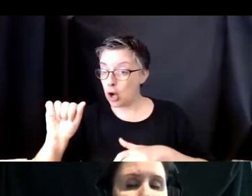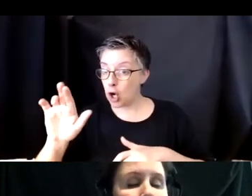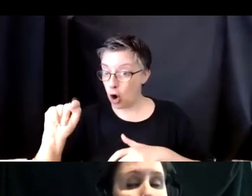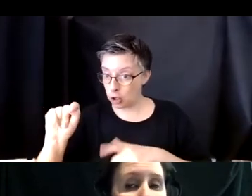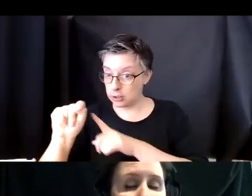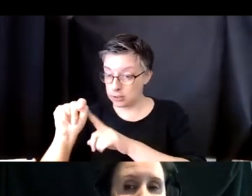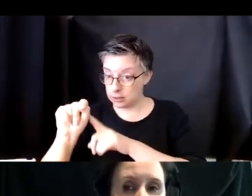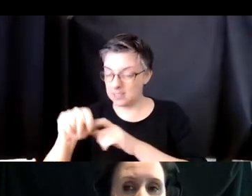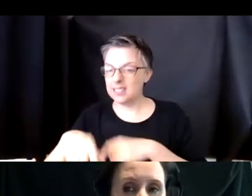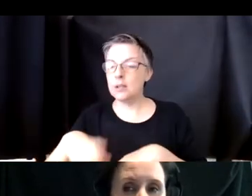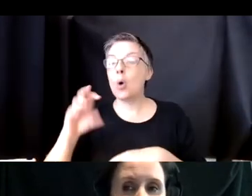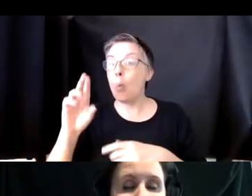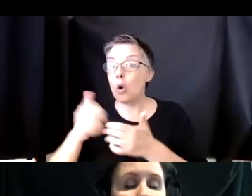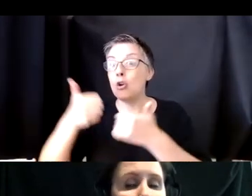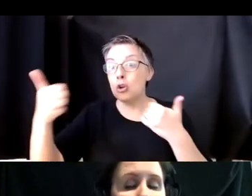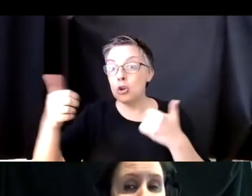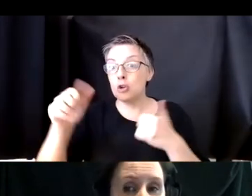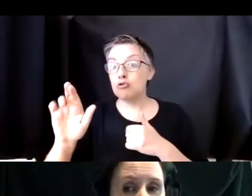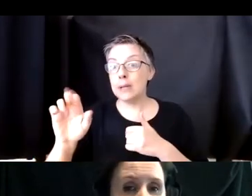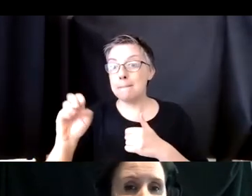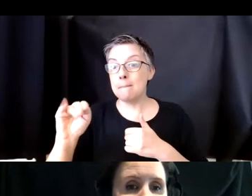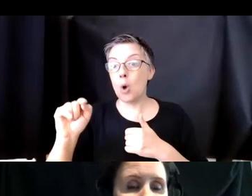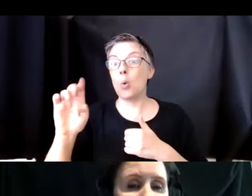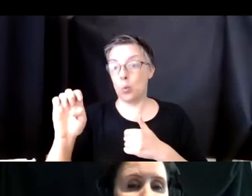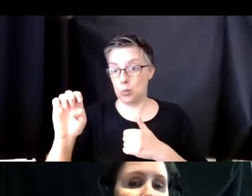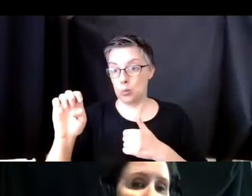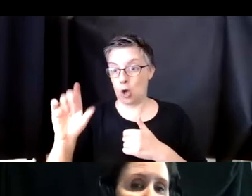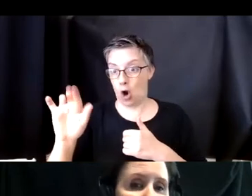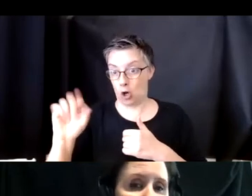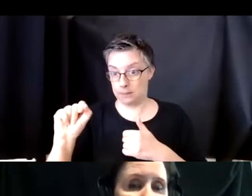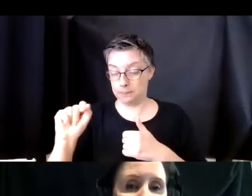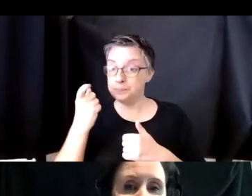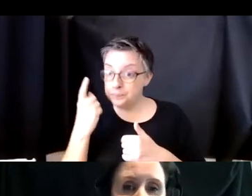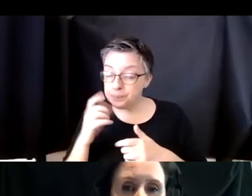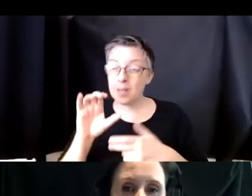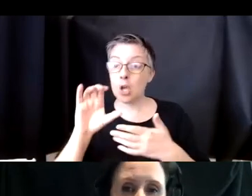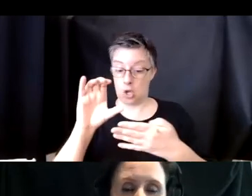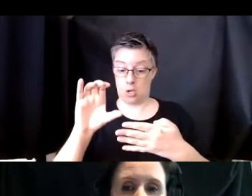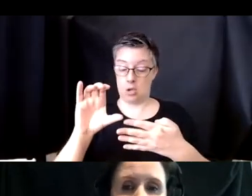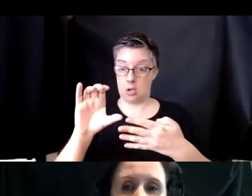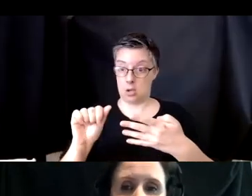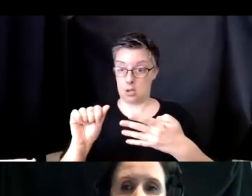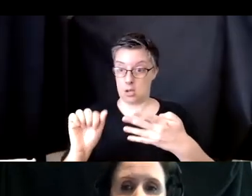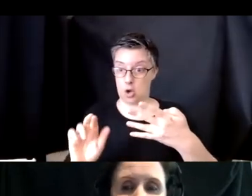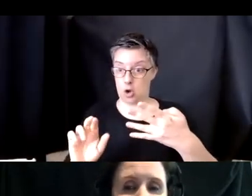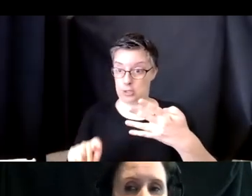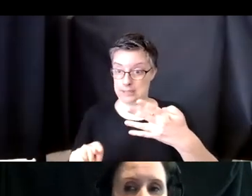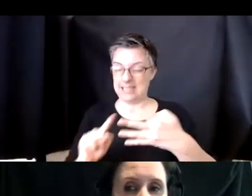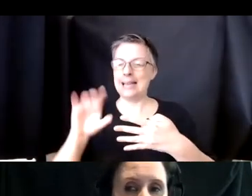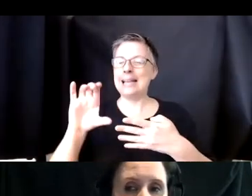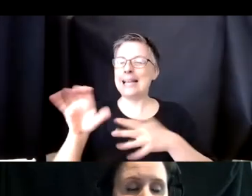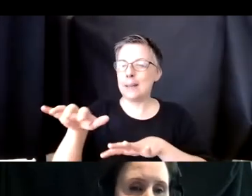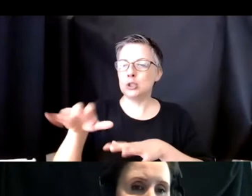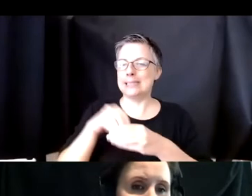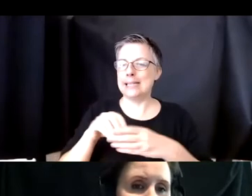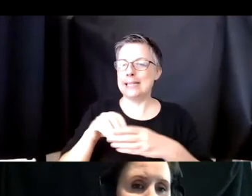C-A-R-T, or remote CART. CART means captioning in real time. A lot of time when you watch the